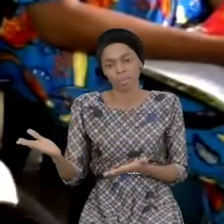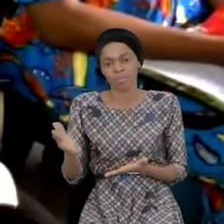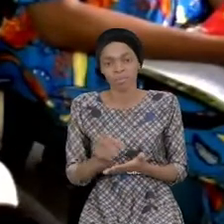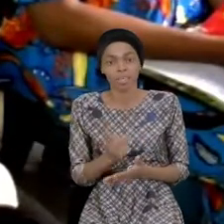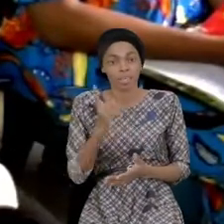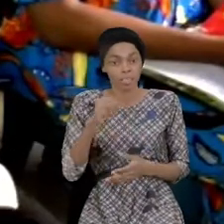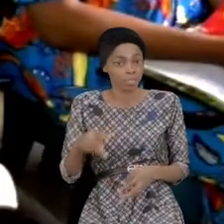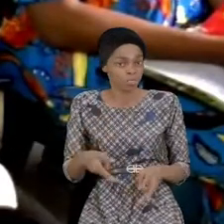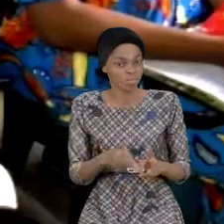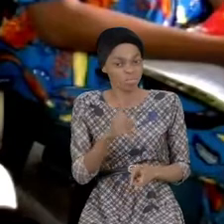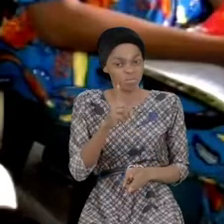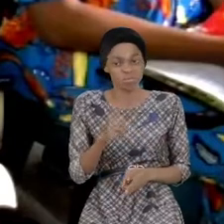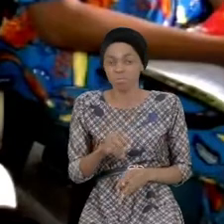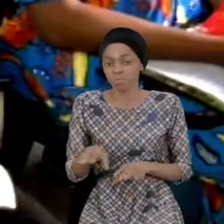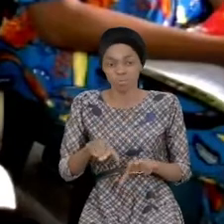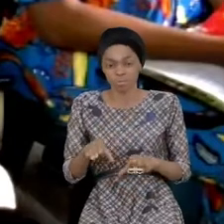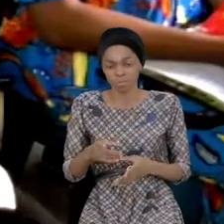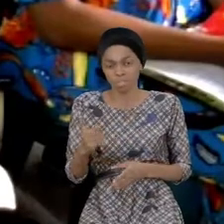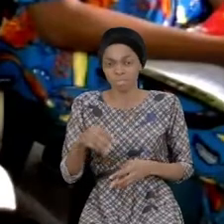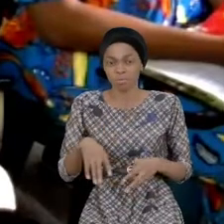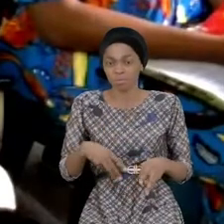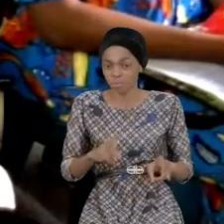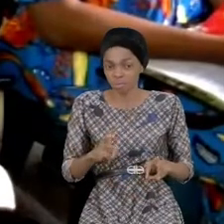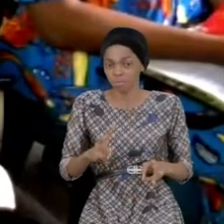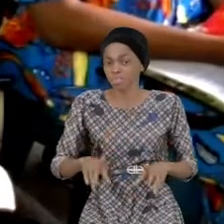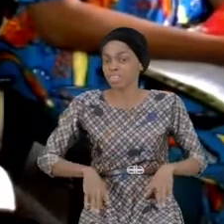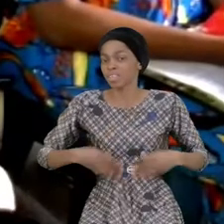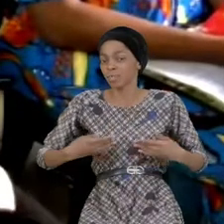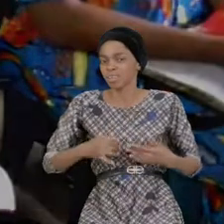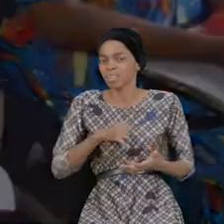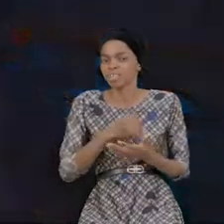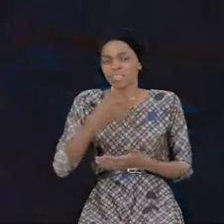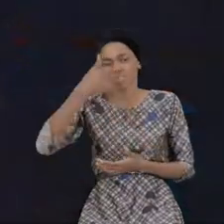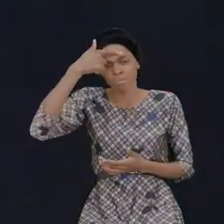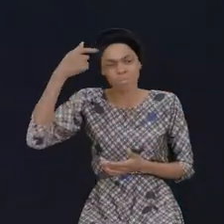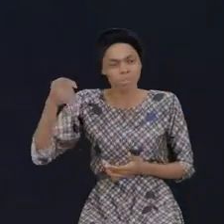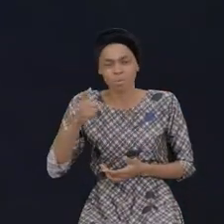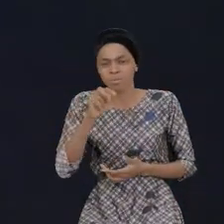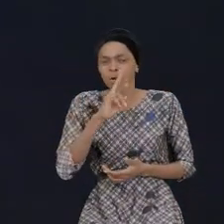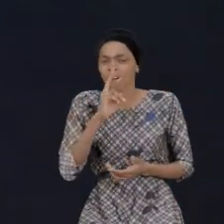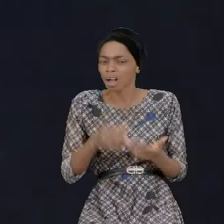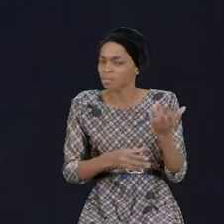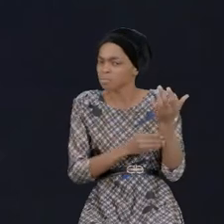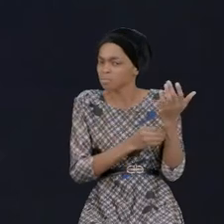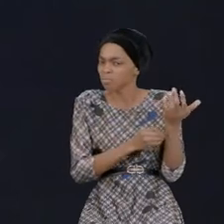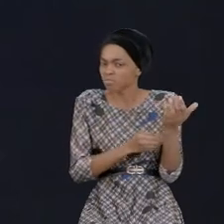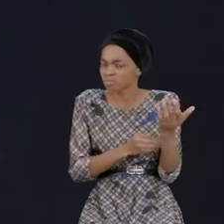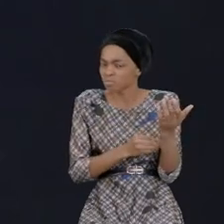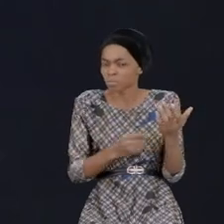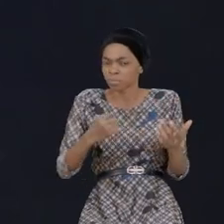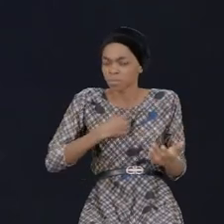you act and the way you behave is because you are carnal and I am